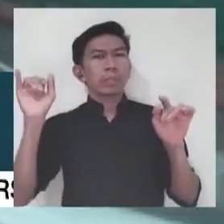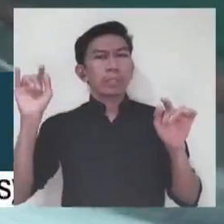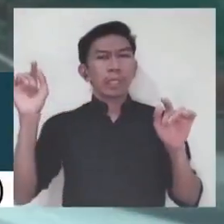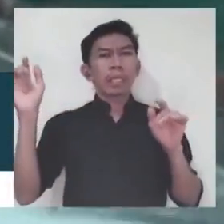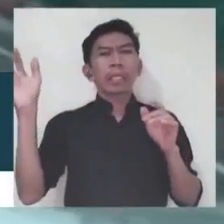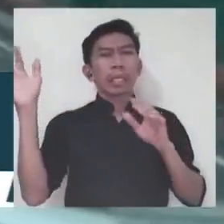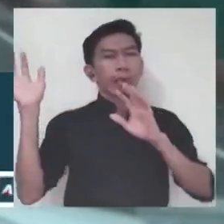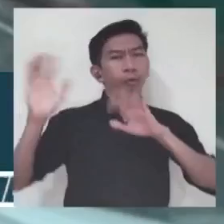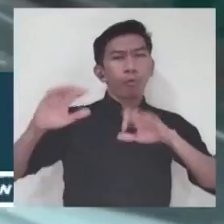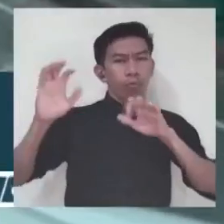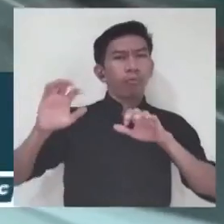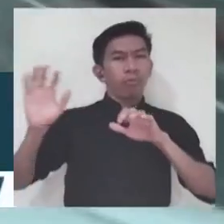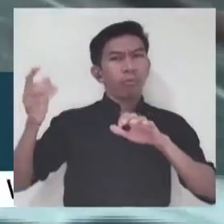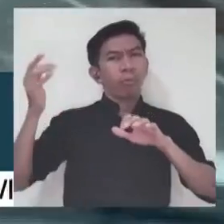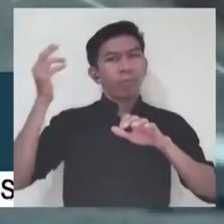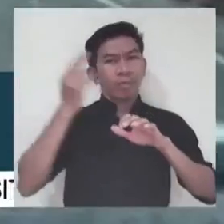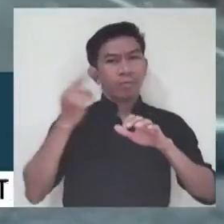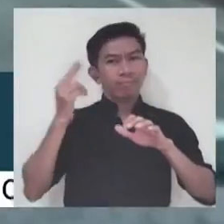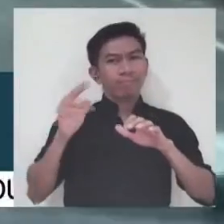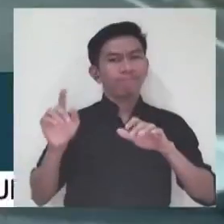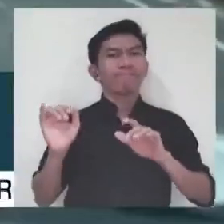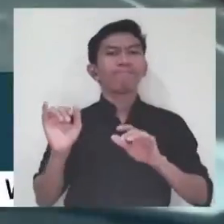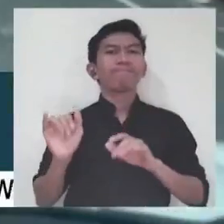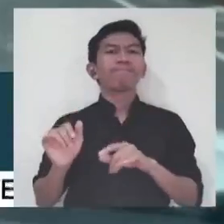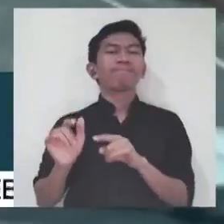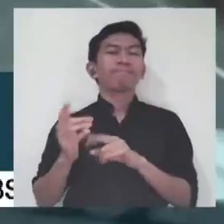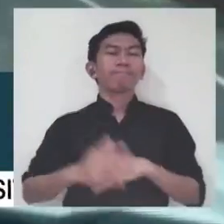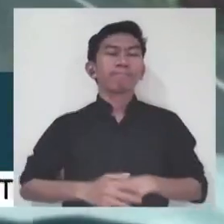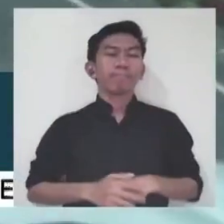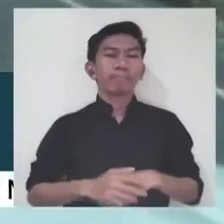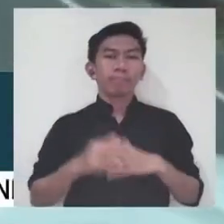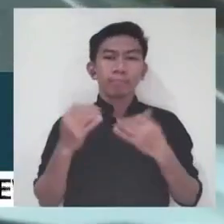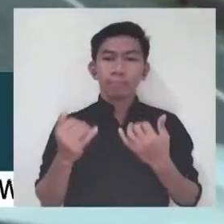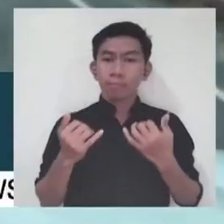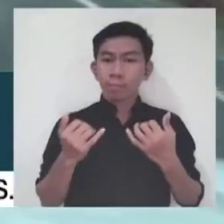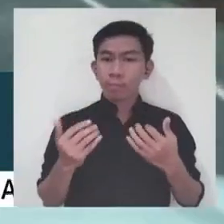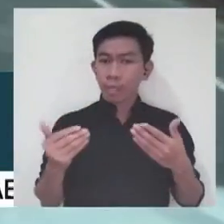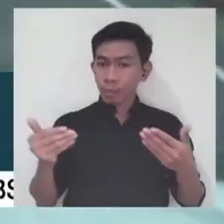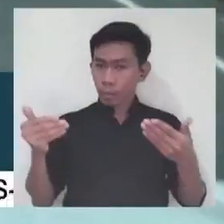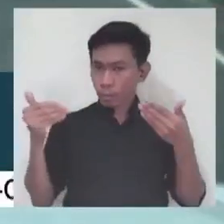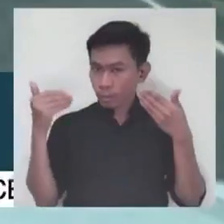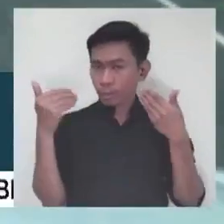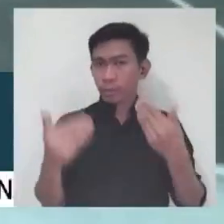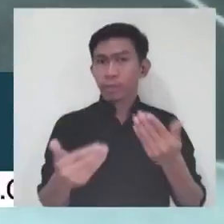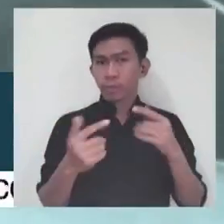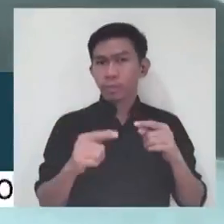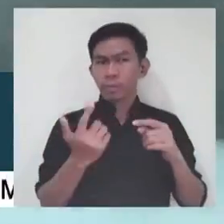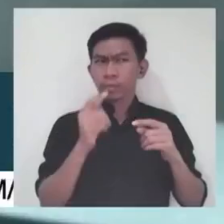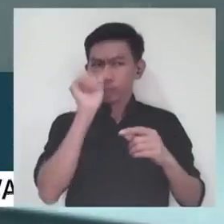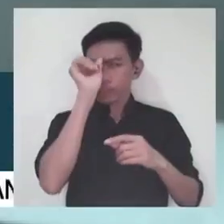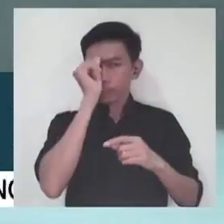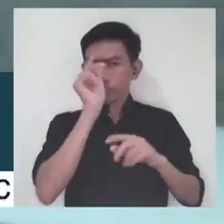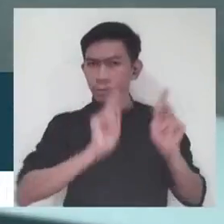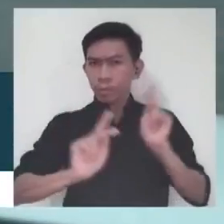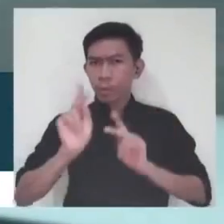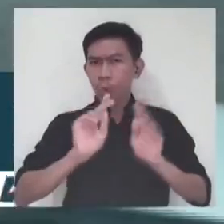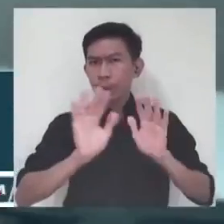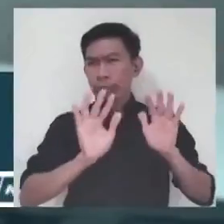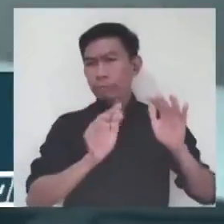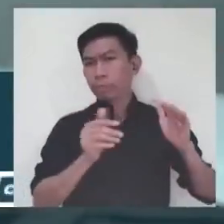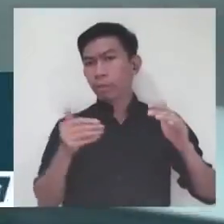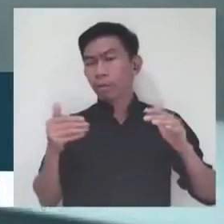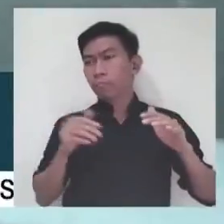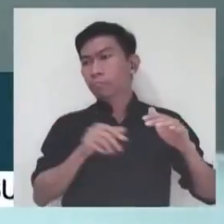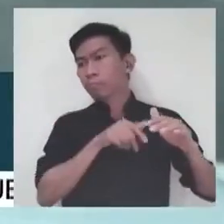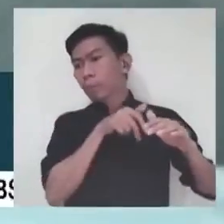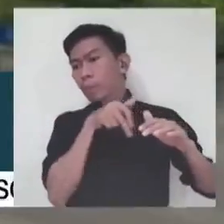we're experiencing intermittent rain, which is why he continues to remind the public to stay away from the Cagayan River. We're also